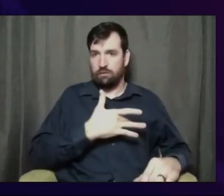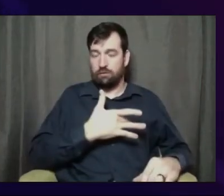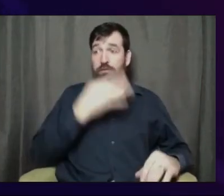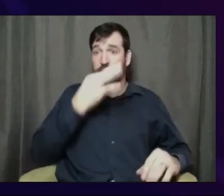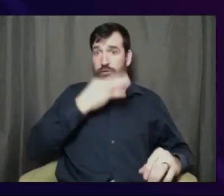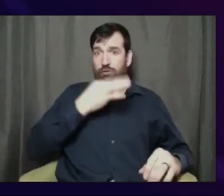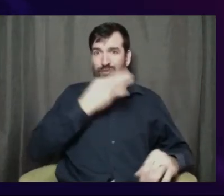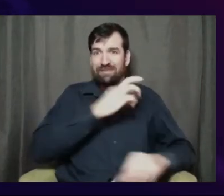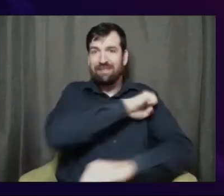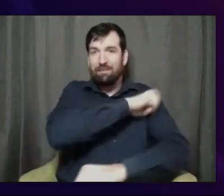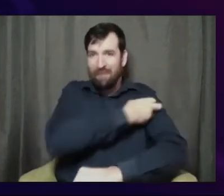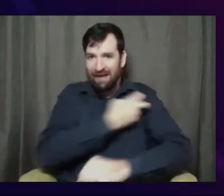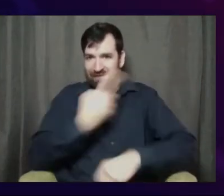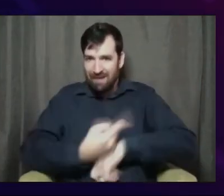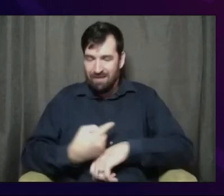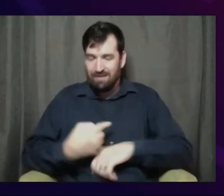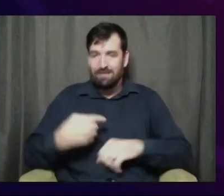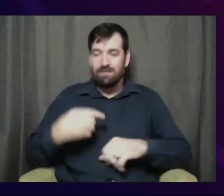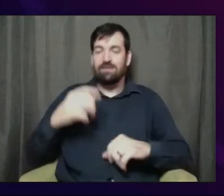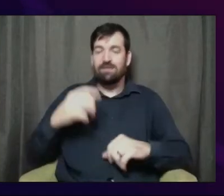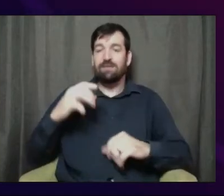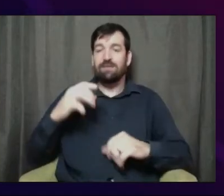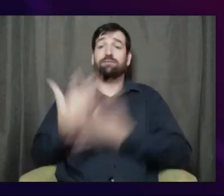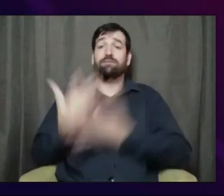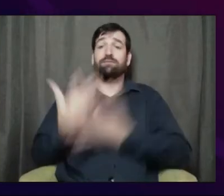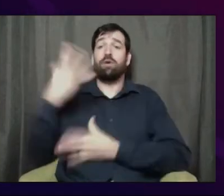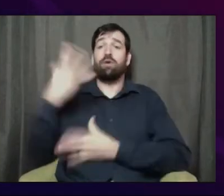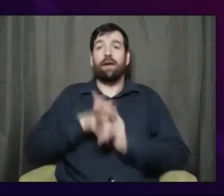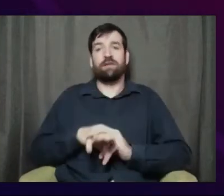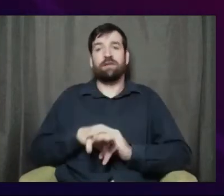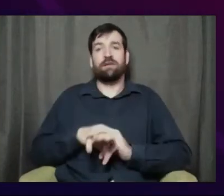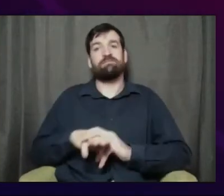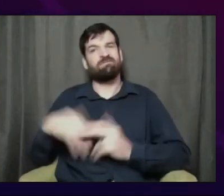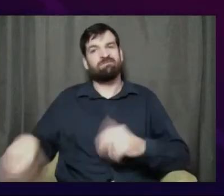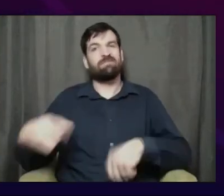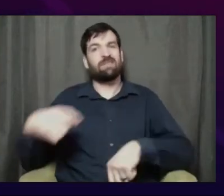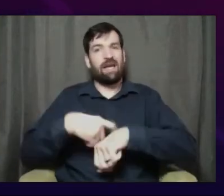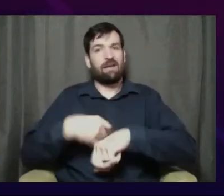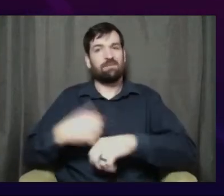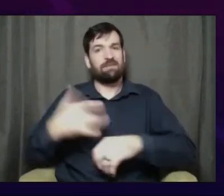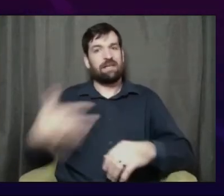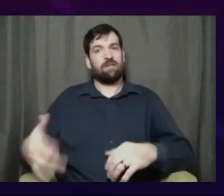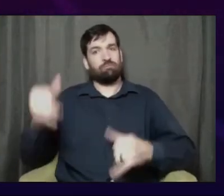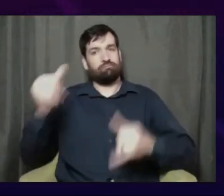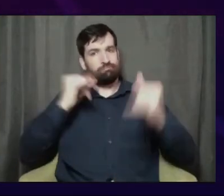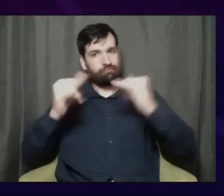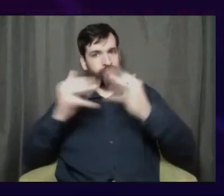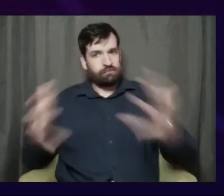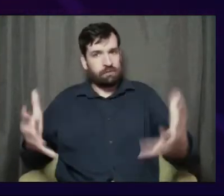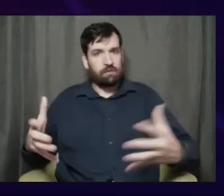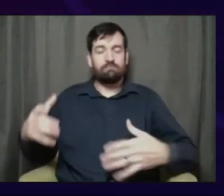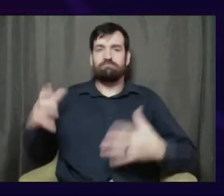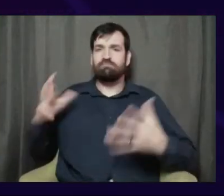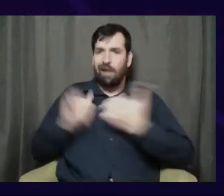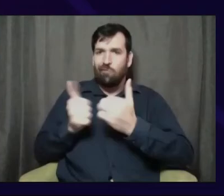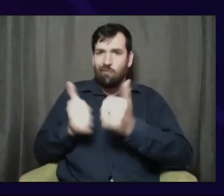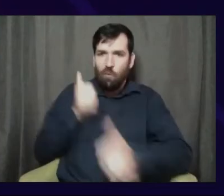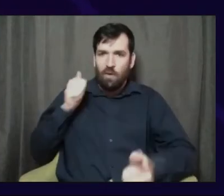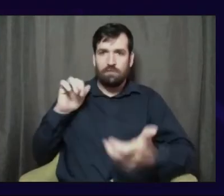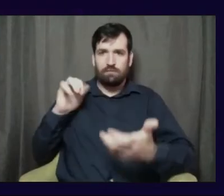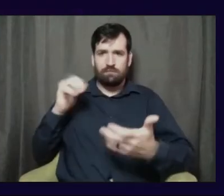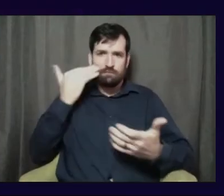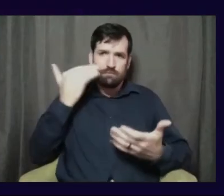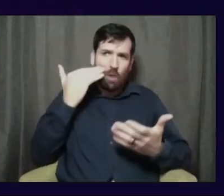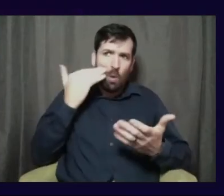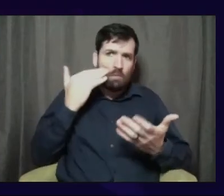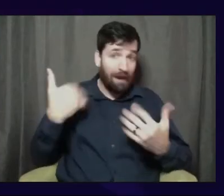spring break, we're really getting into the season of indulging. So we're going to talk about holiday heart, how to avoid it, how to know if you have it. And we're